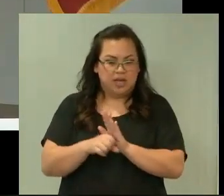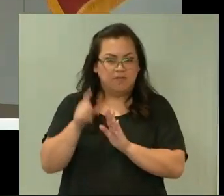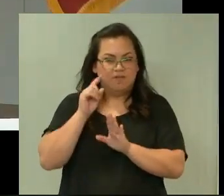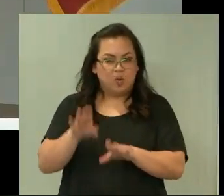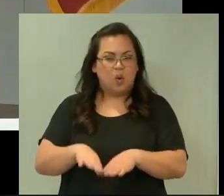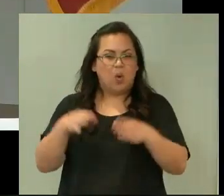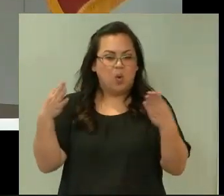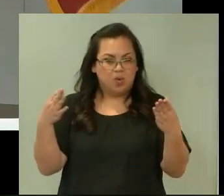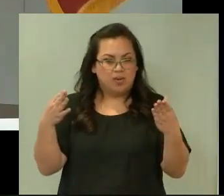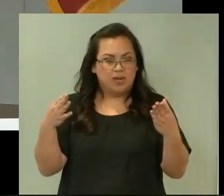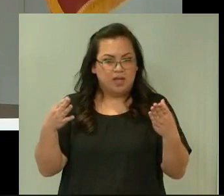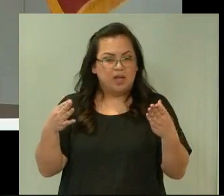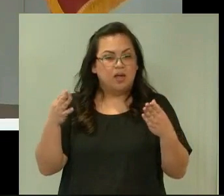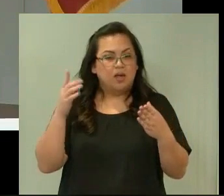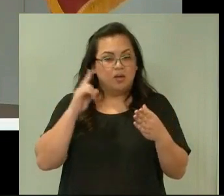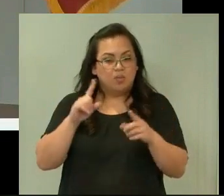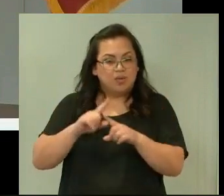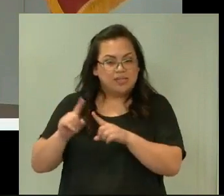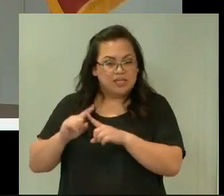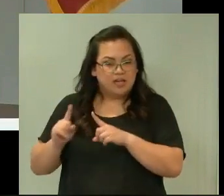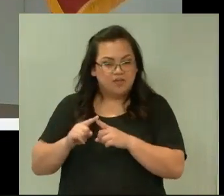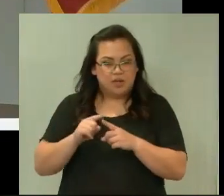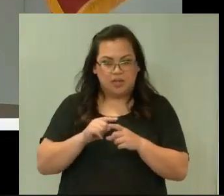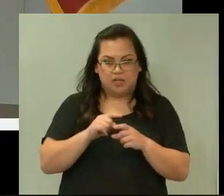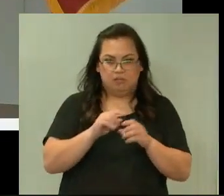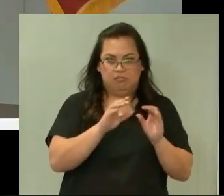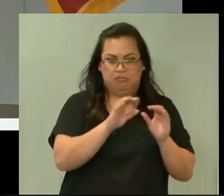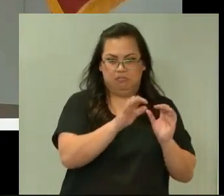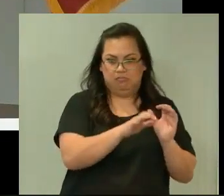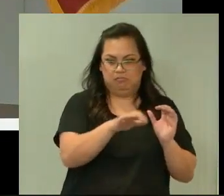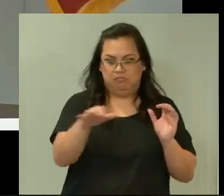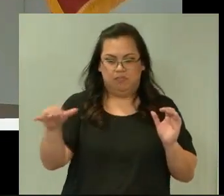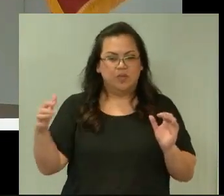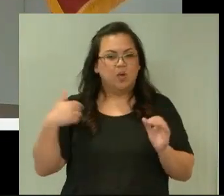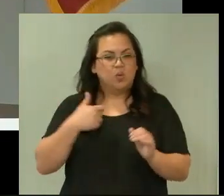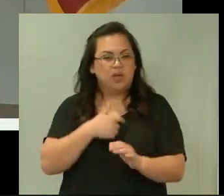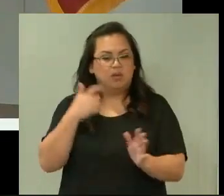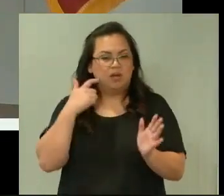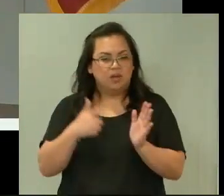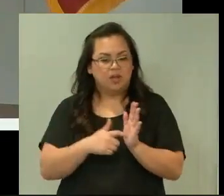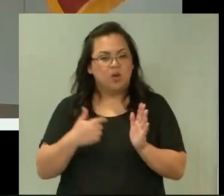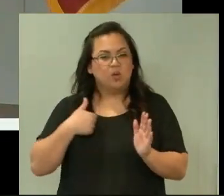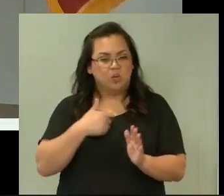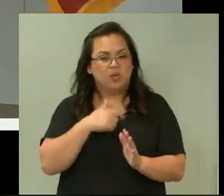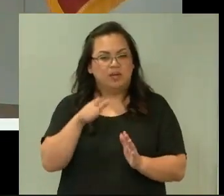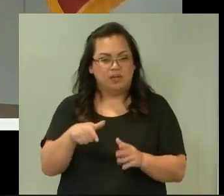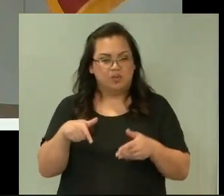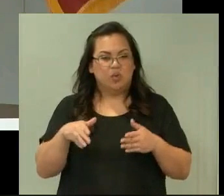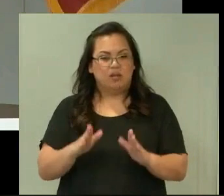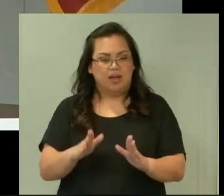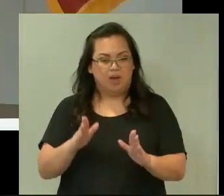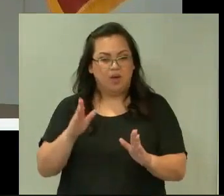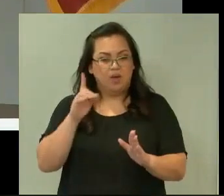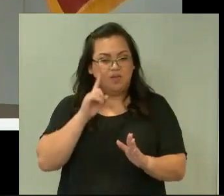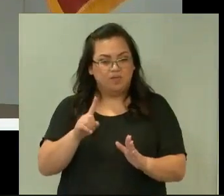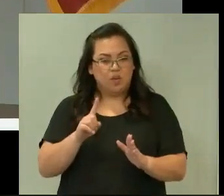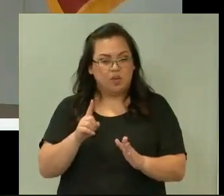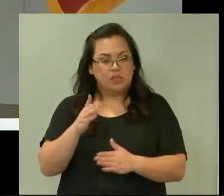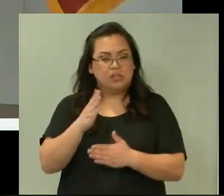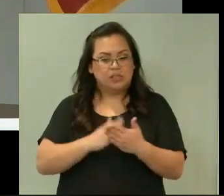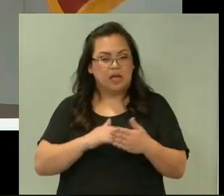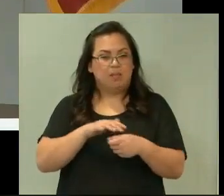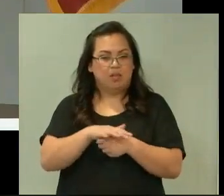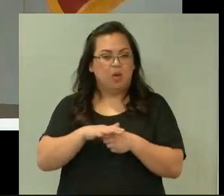opening different sectors statewide, we recognize that we needed to allow for some